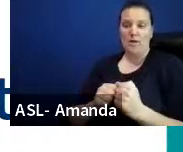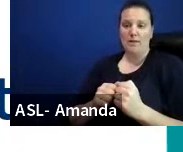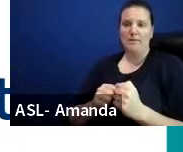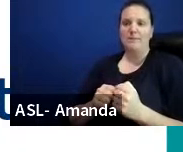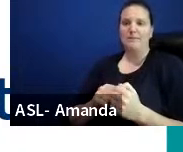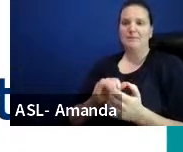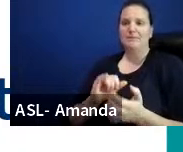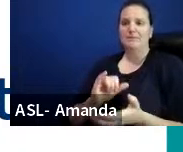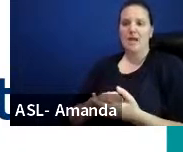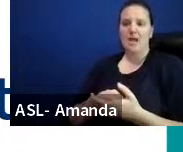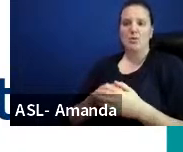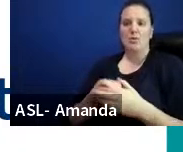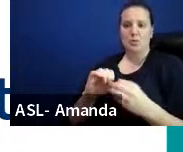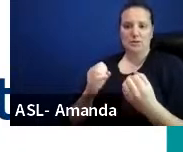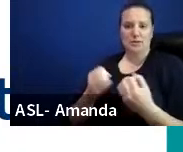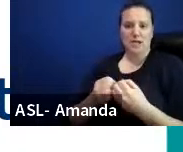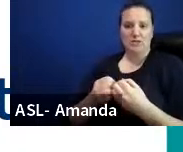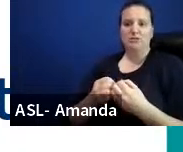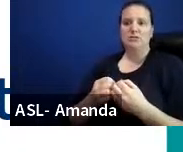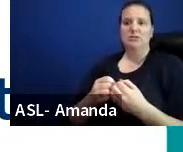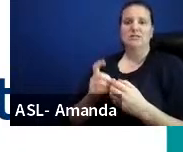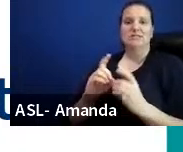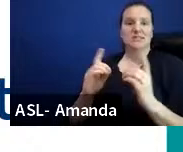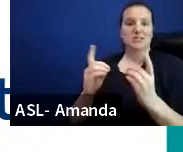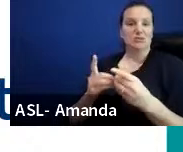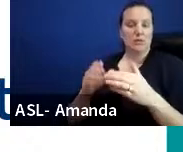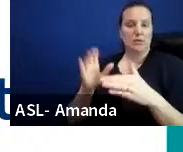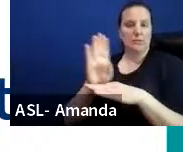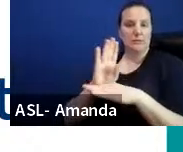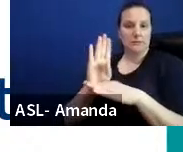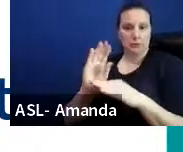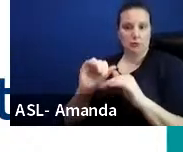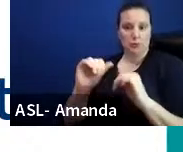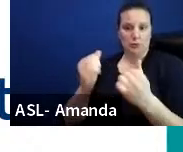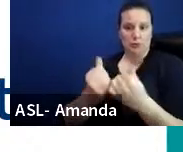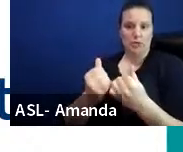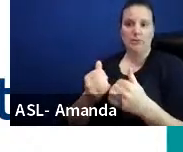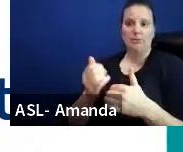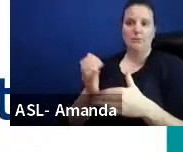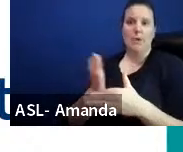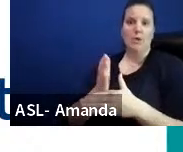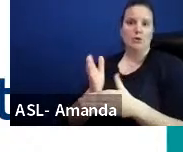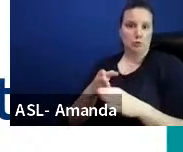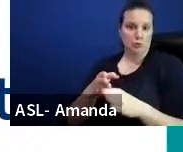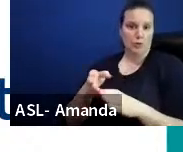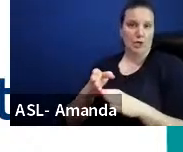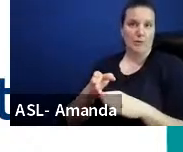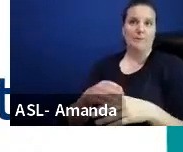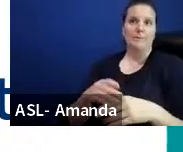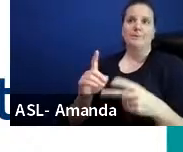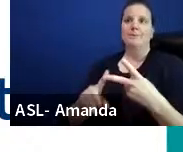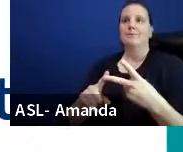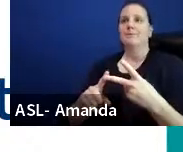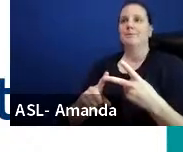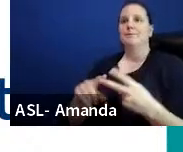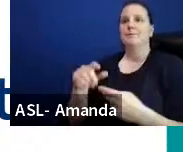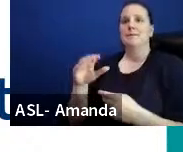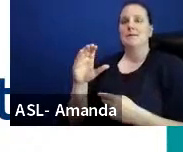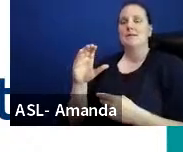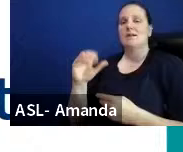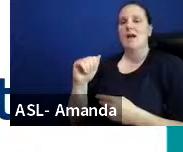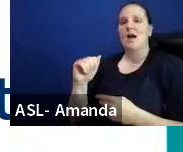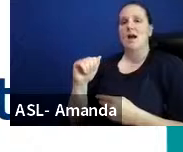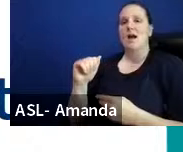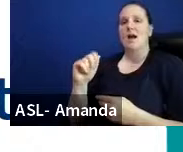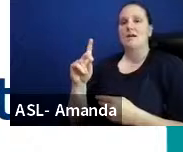Those organizations are the Seoul District Business Association, Partners in Career, Kadakasa,